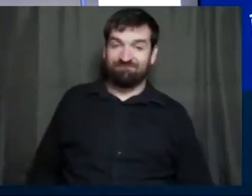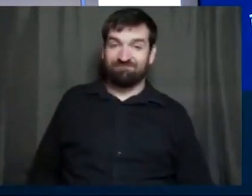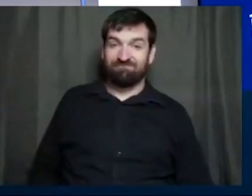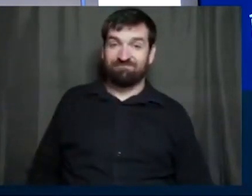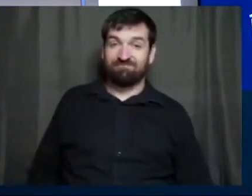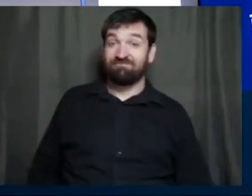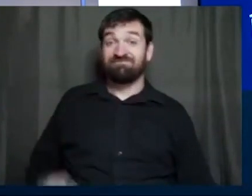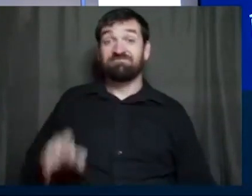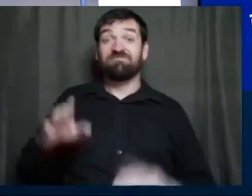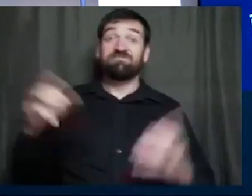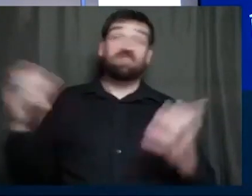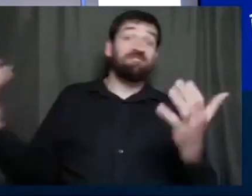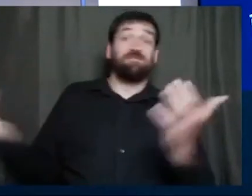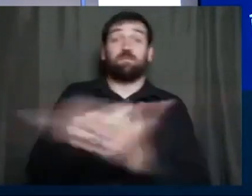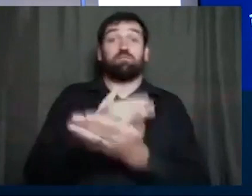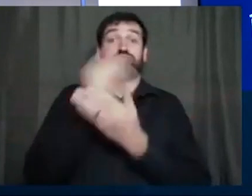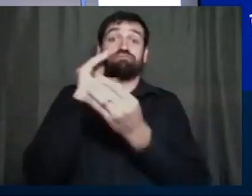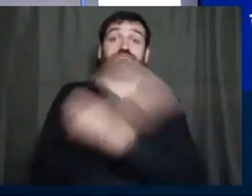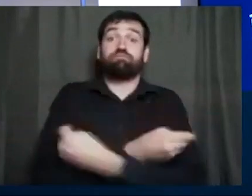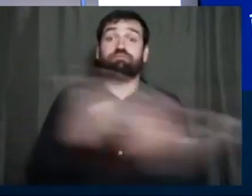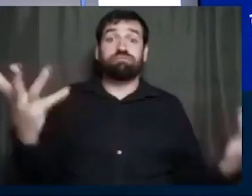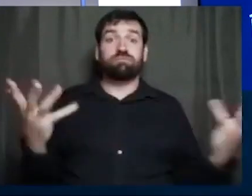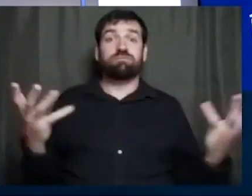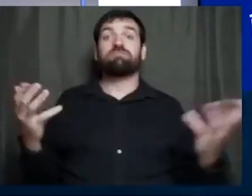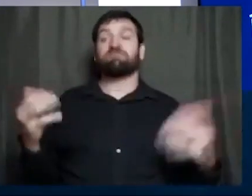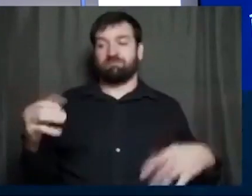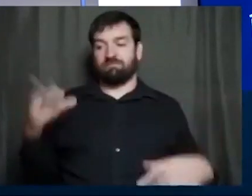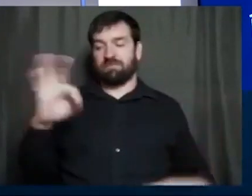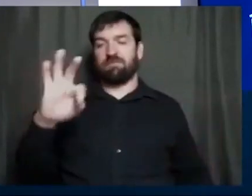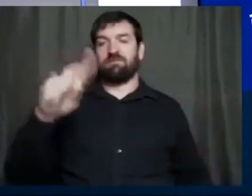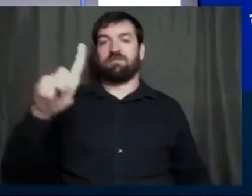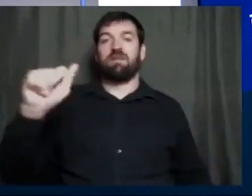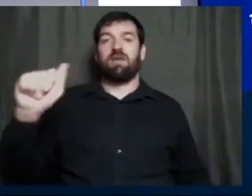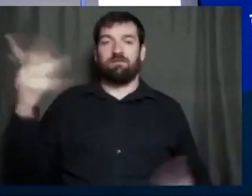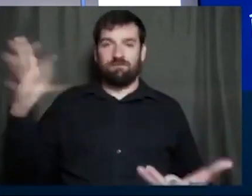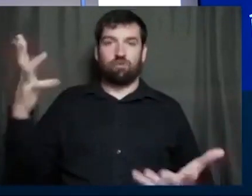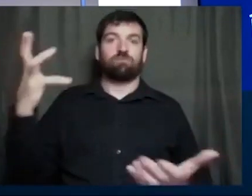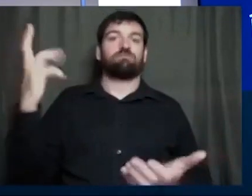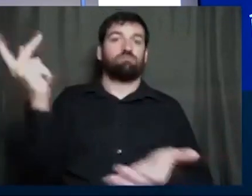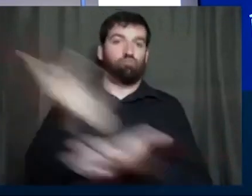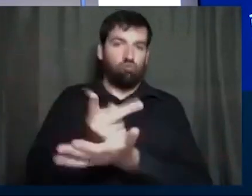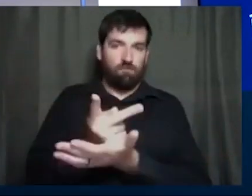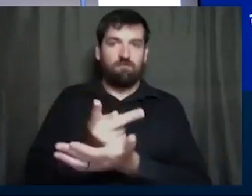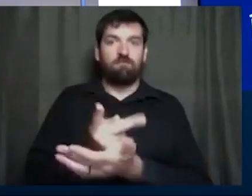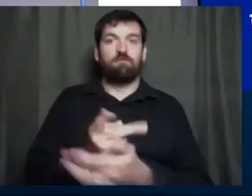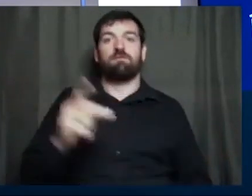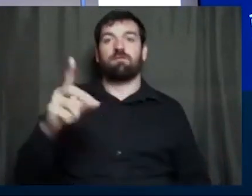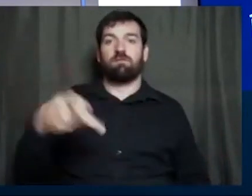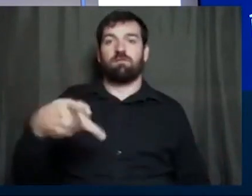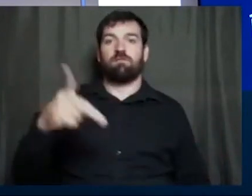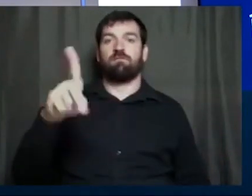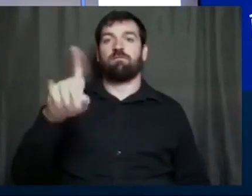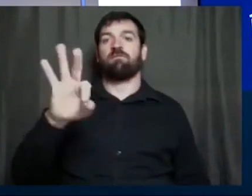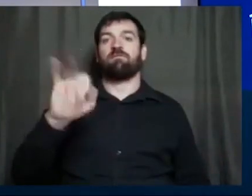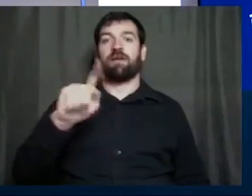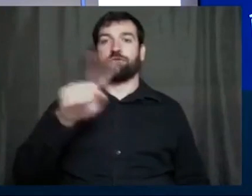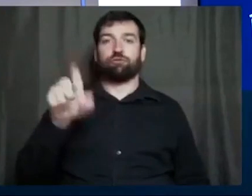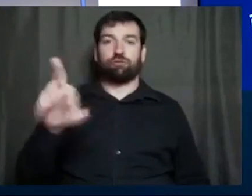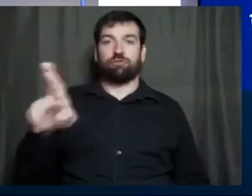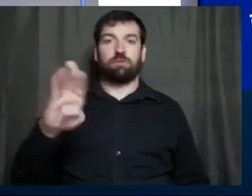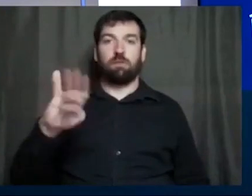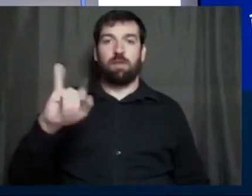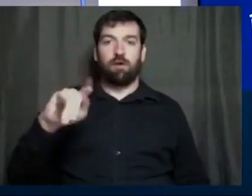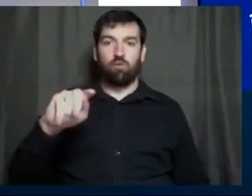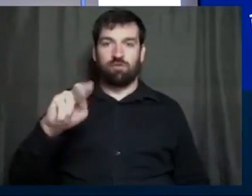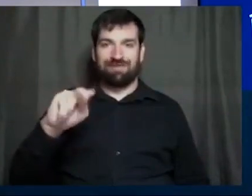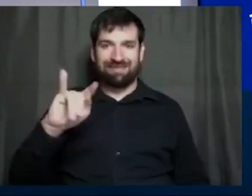I'm reading it. So yeah, the Food and Drug Administration on Monday granted full approval of the Pfizer BioNTech COVID-19 vaccine